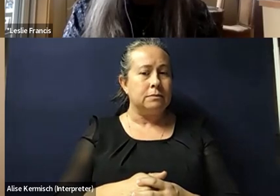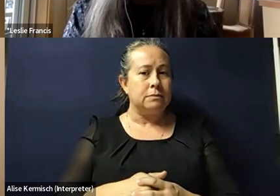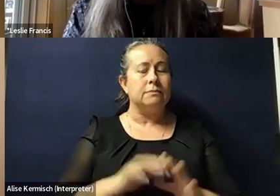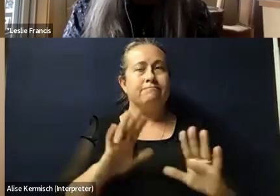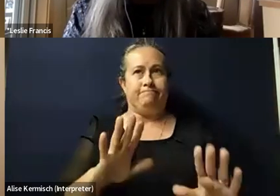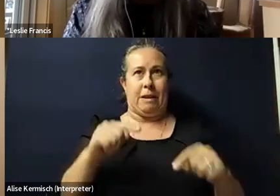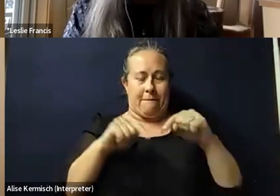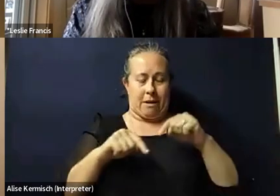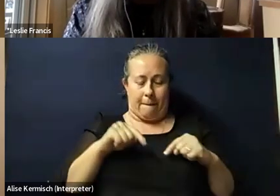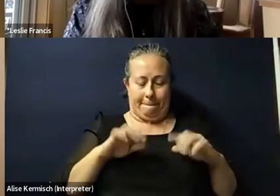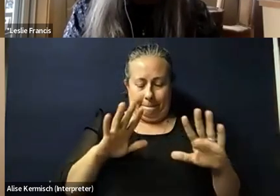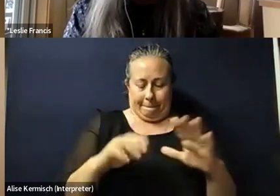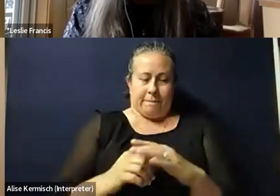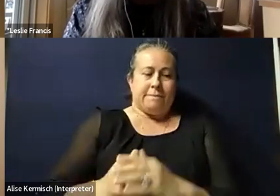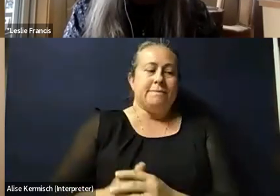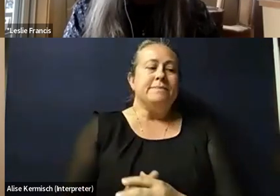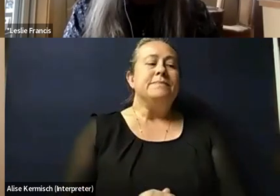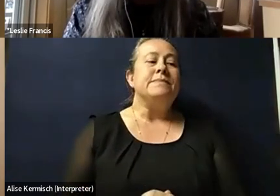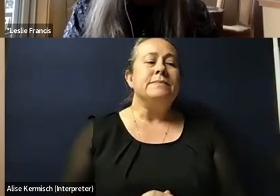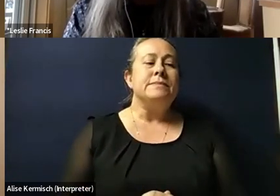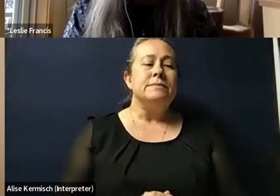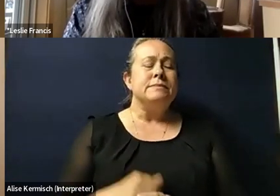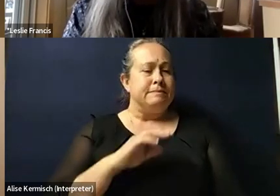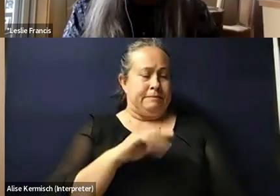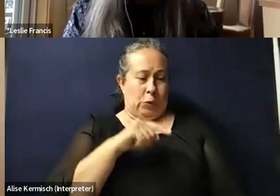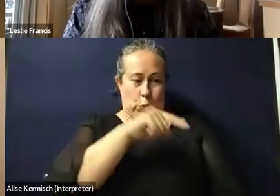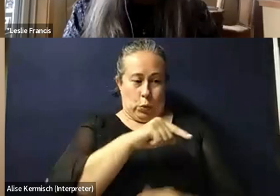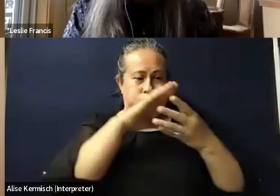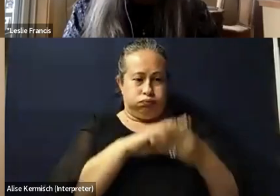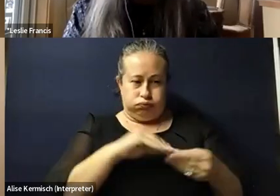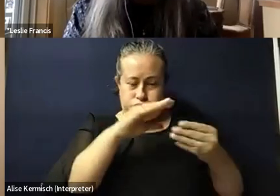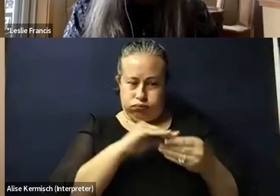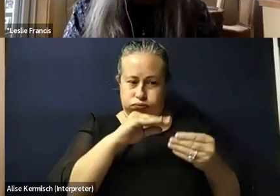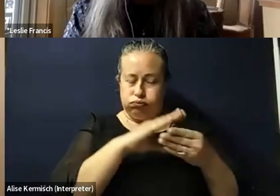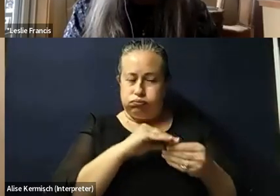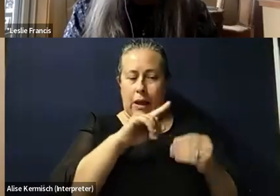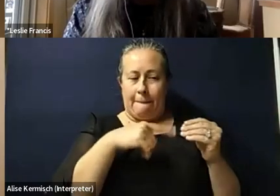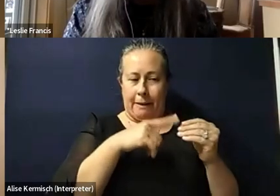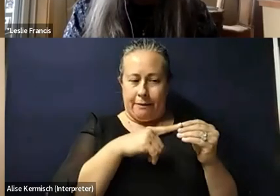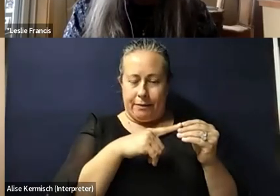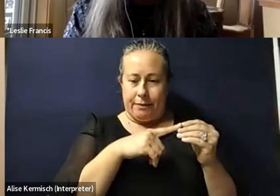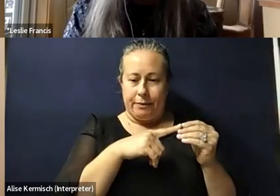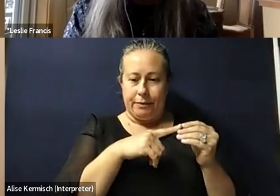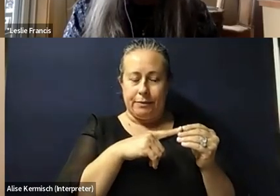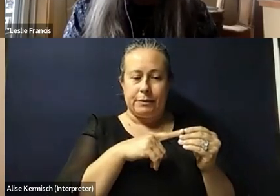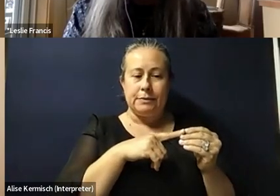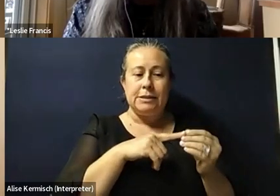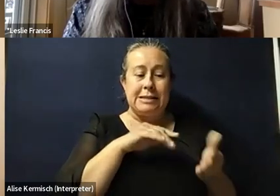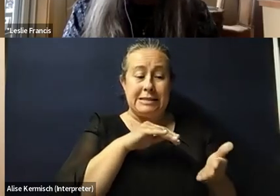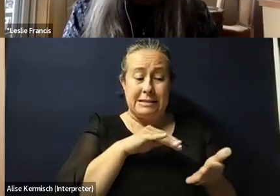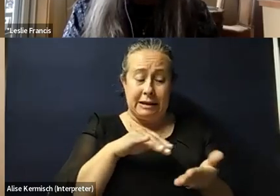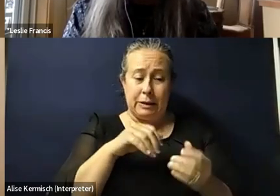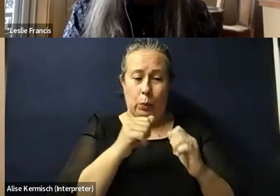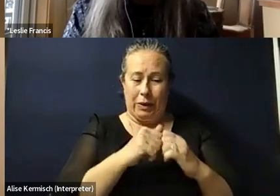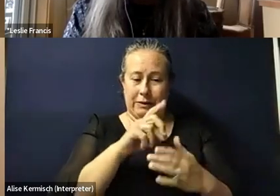let me back up a little bit. So Maya, you talked about quite a bit how how studies with disabled